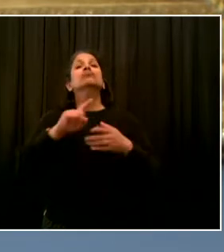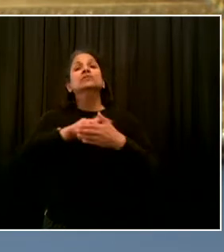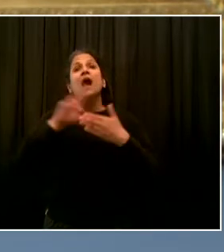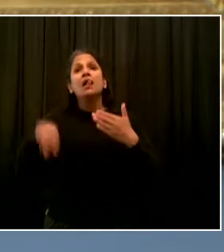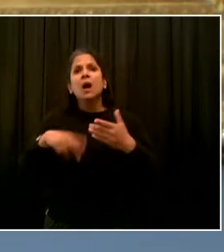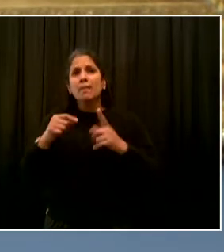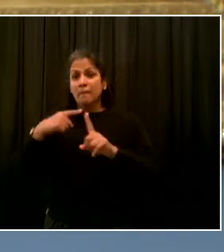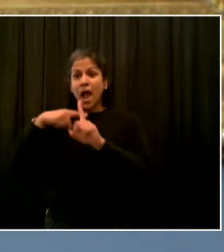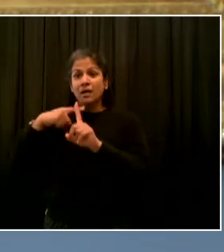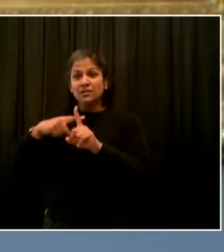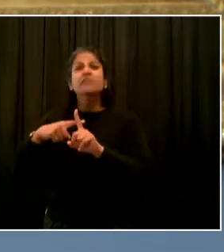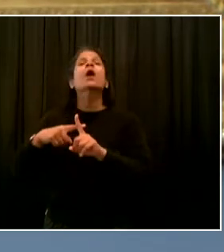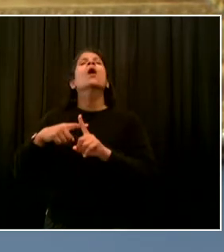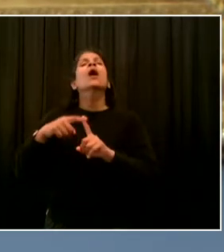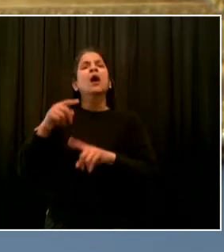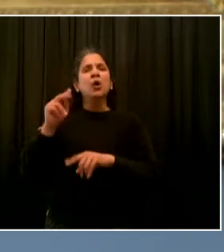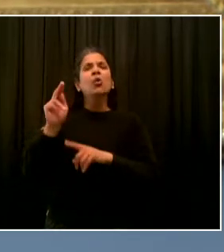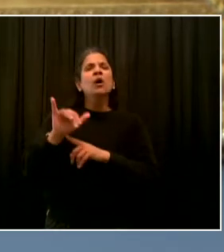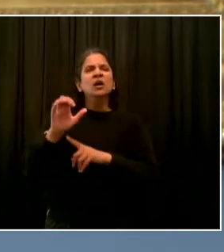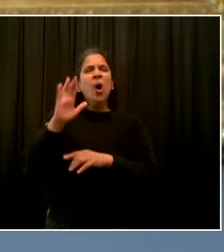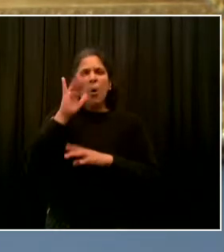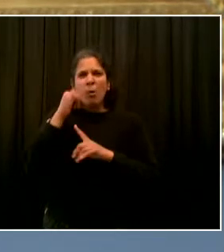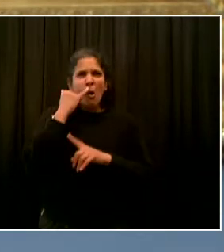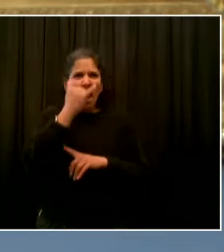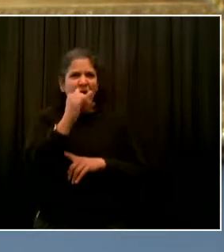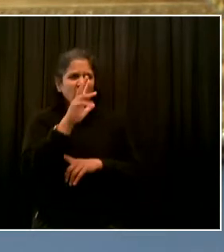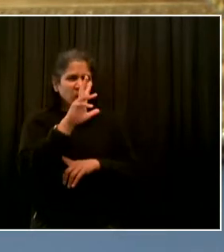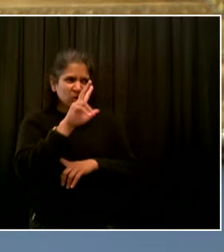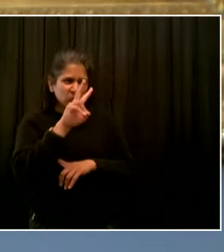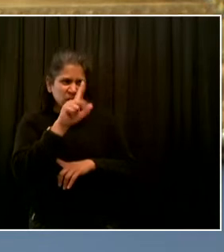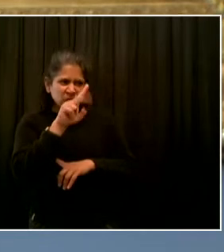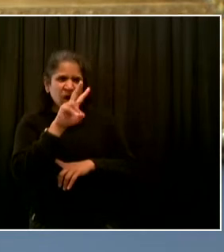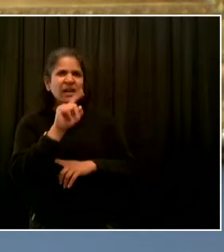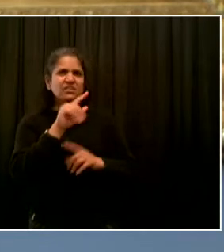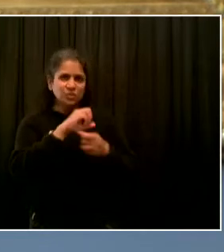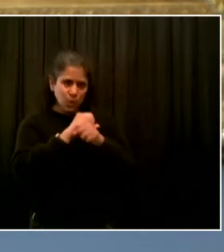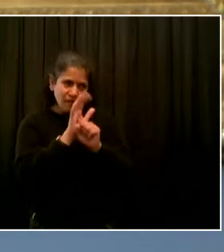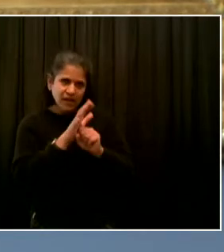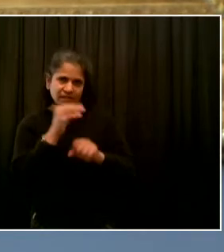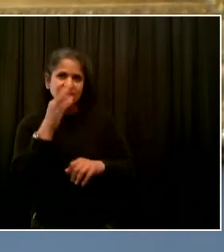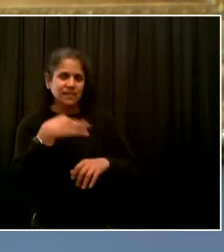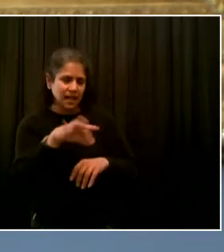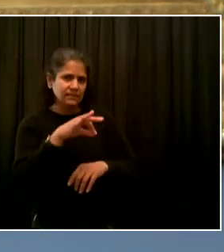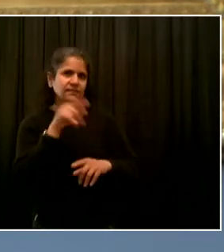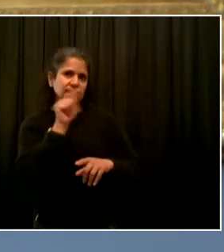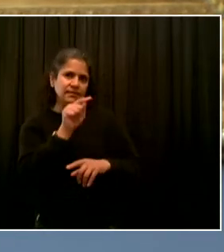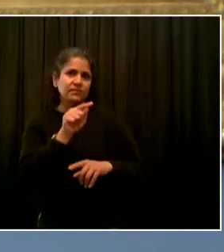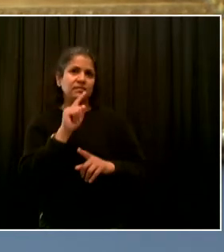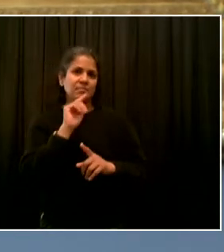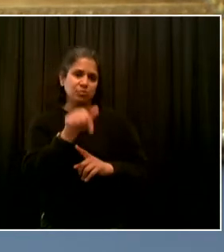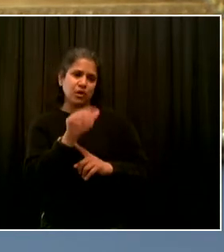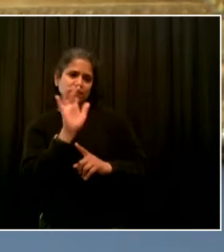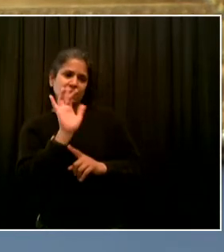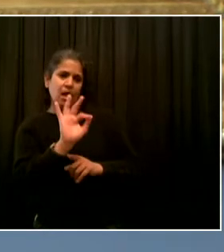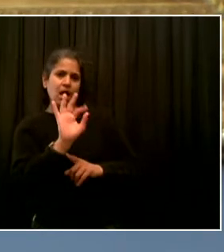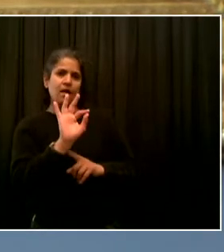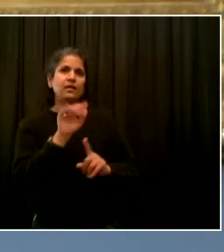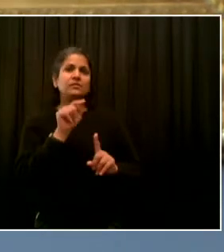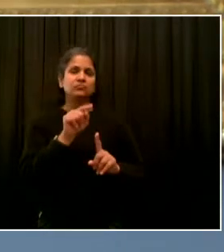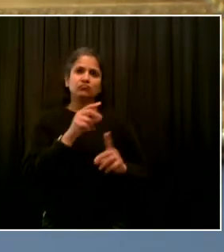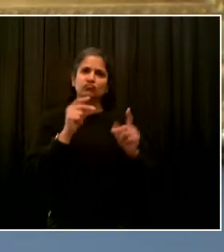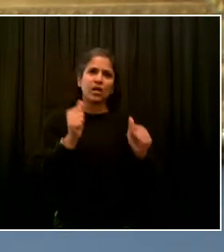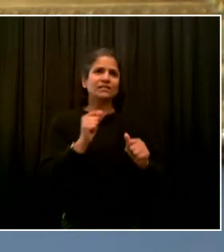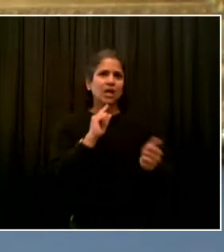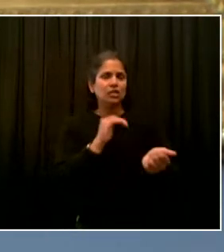can call 212-COVID-19, press 9, and in a matter of minutes, you'll be on the phone with a doctor to tell you if you're eligible for